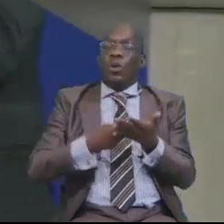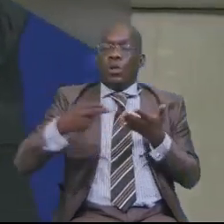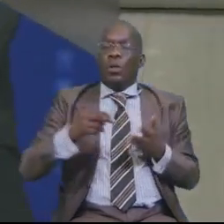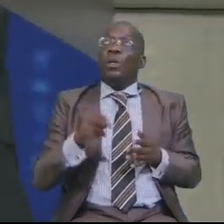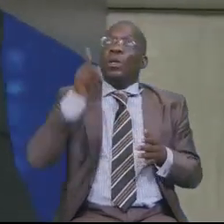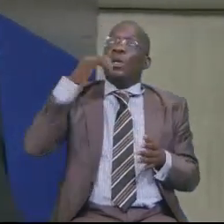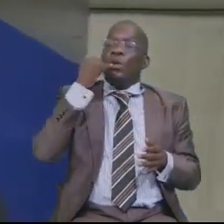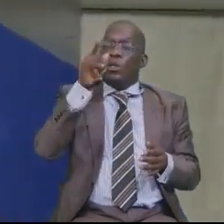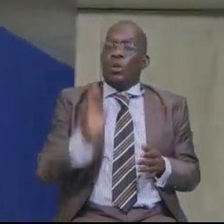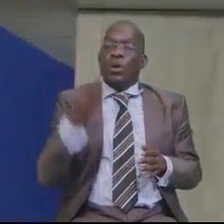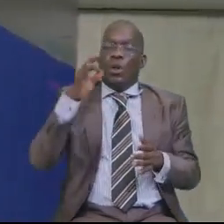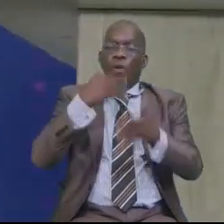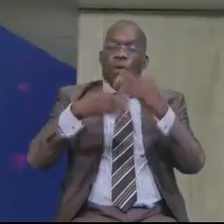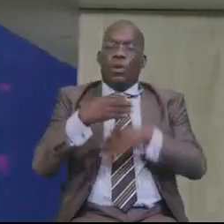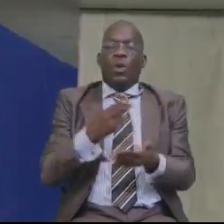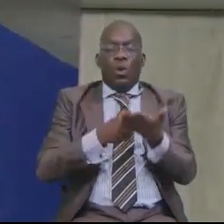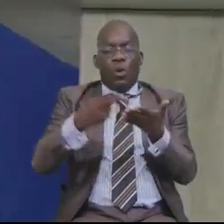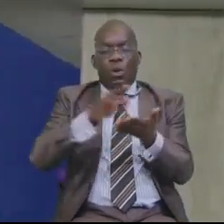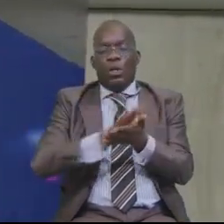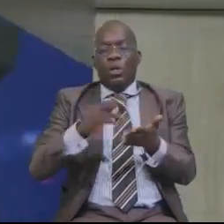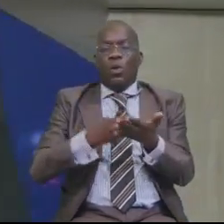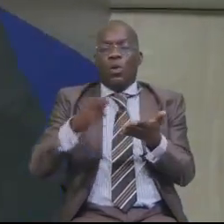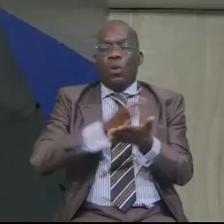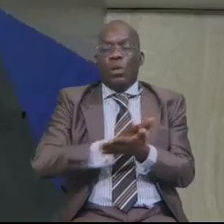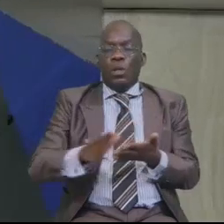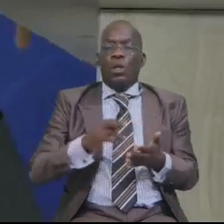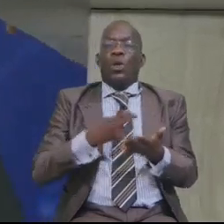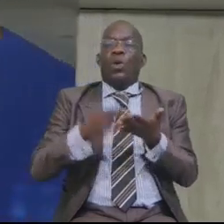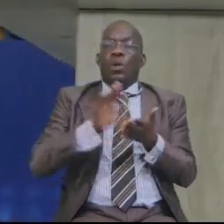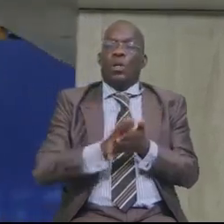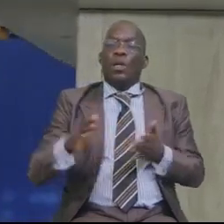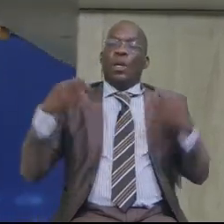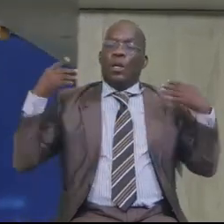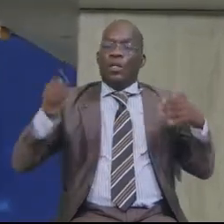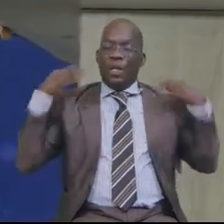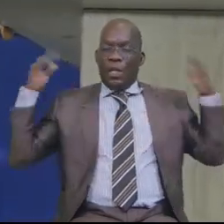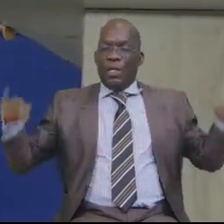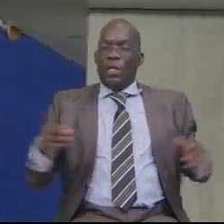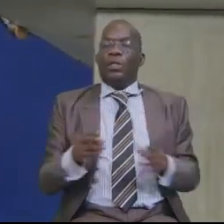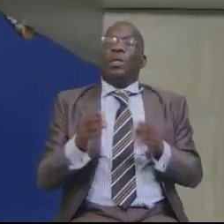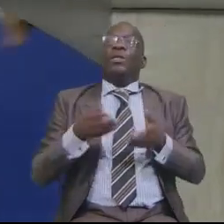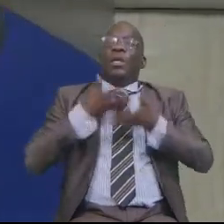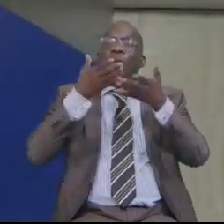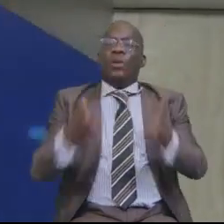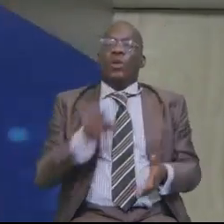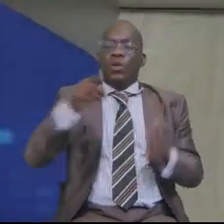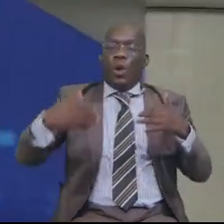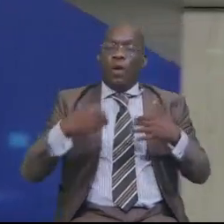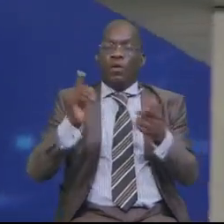of heaven, holy, holy, holy. The angels cry. You have to turn away from your